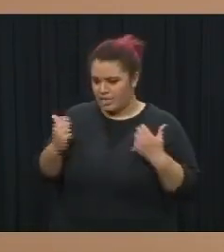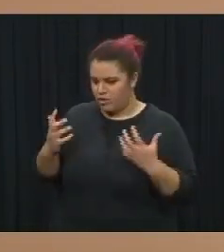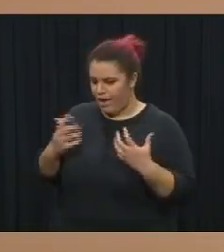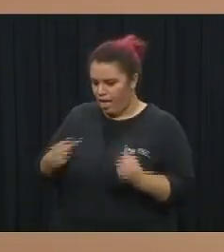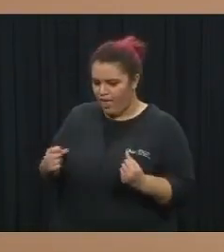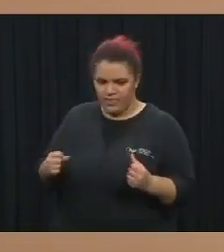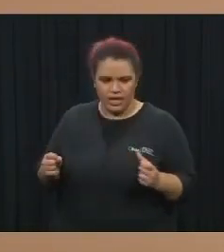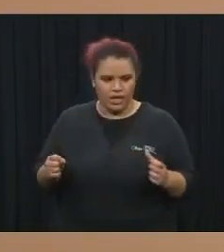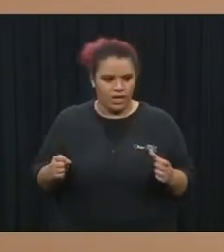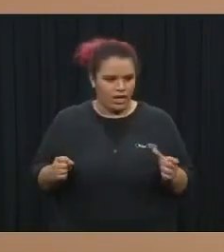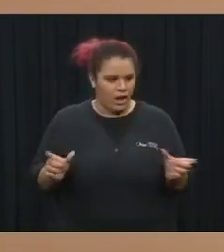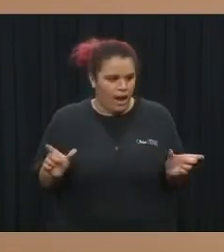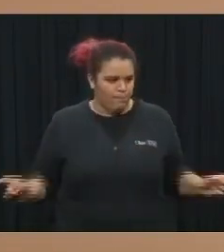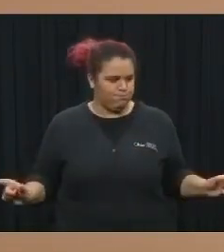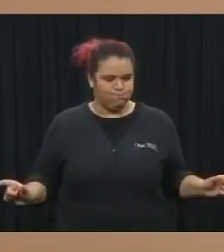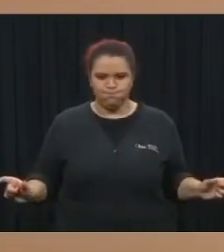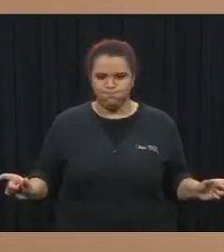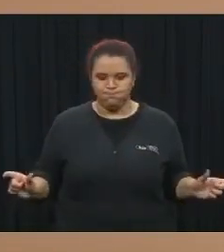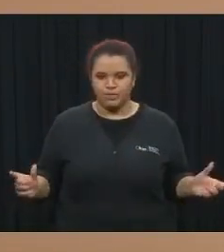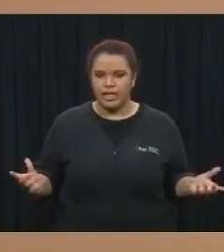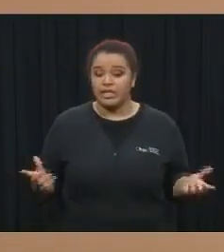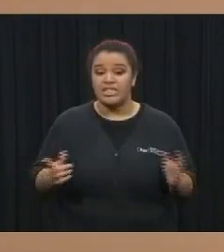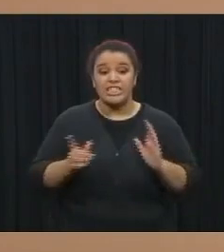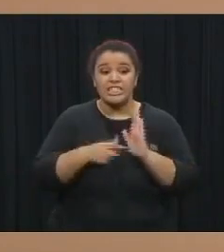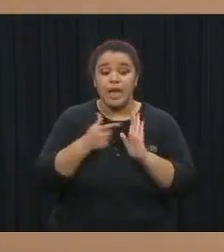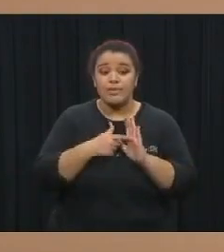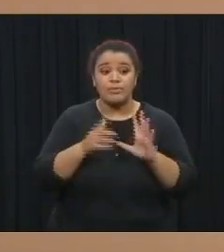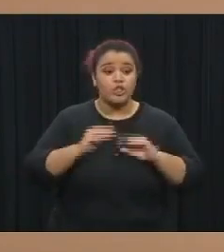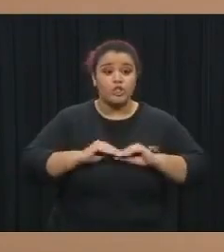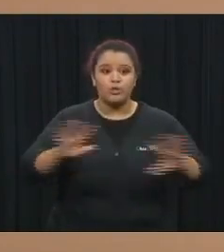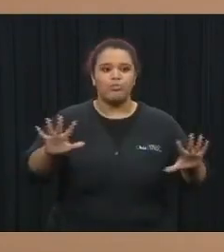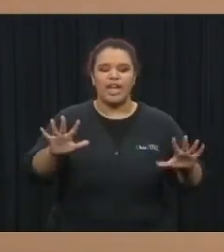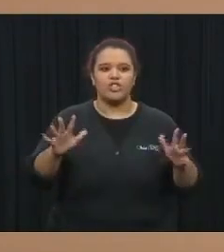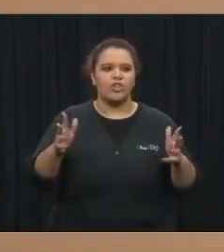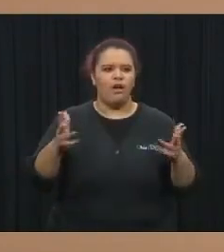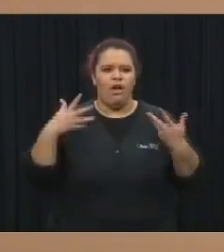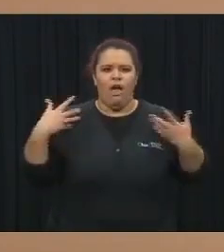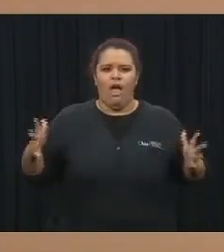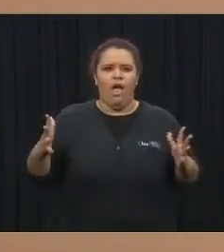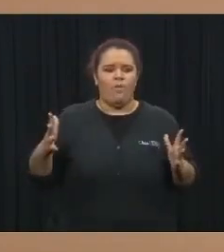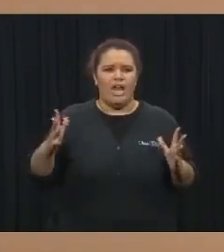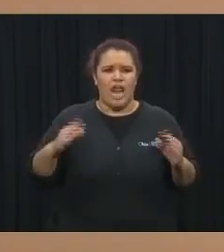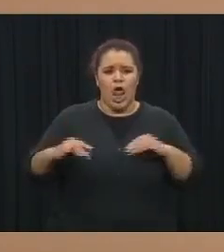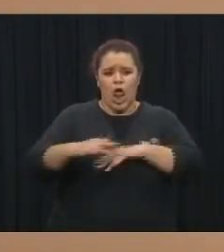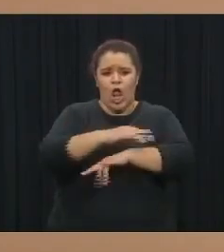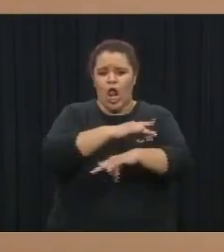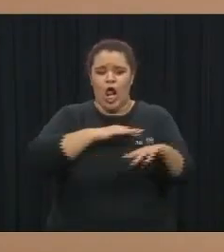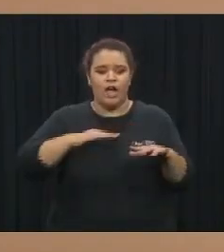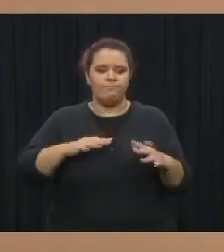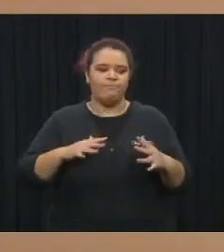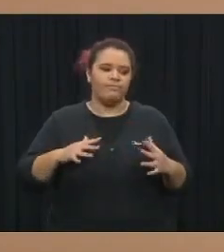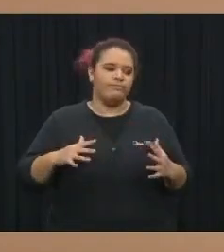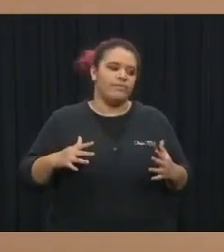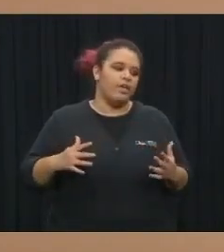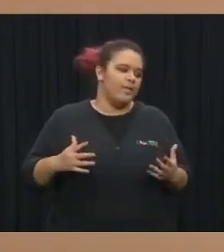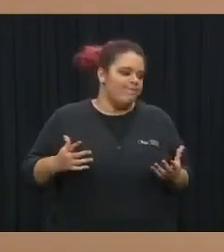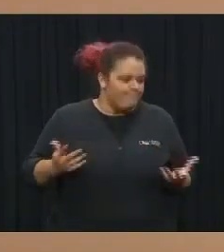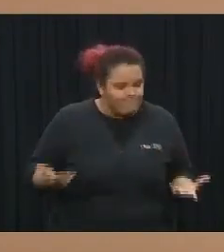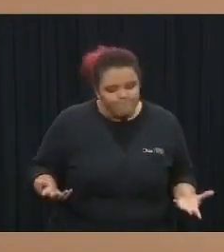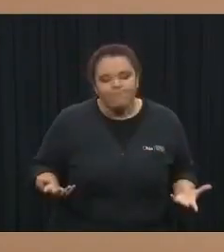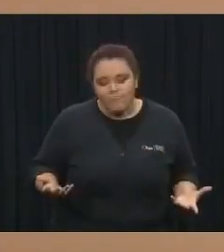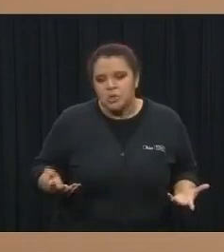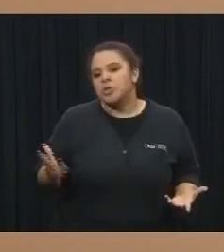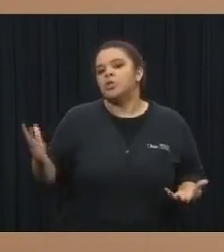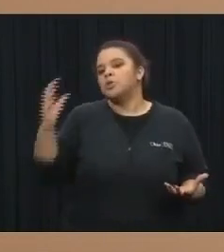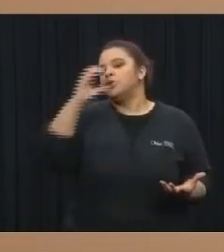the spread is so ubiquitous, you just assume it is there, and you treat with precautions for the whole. There are